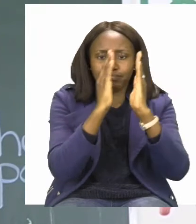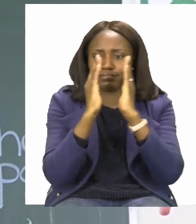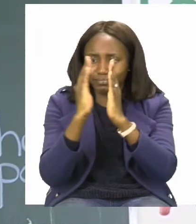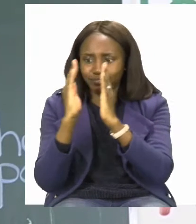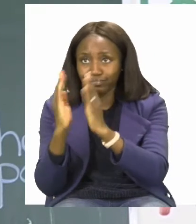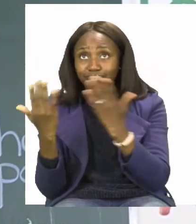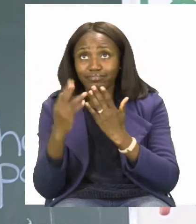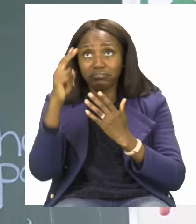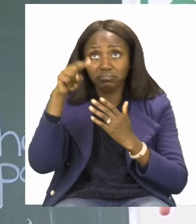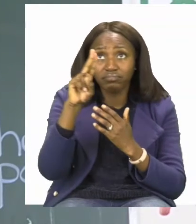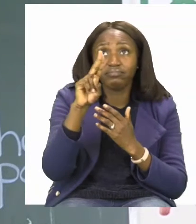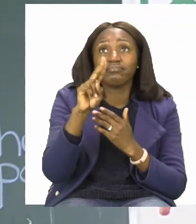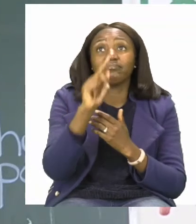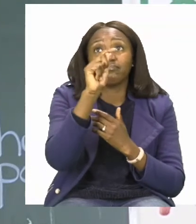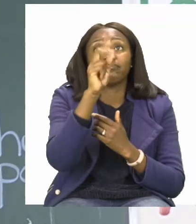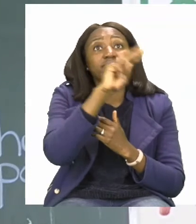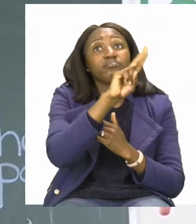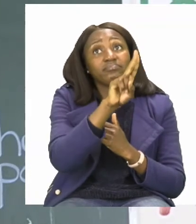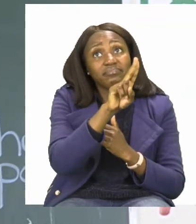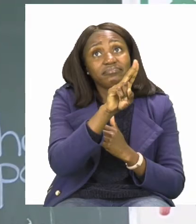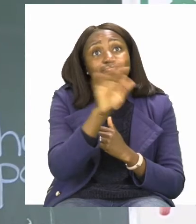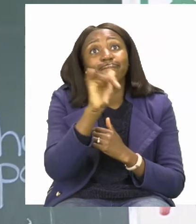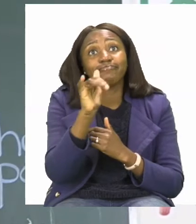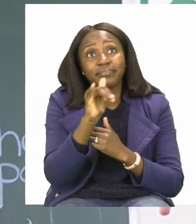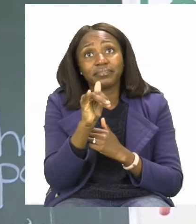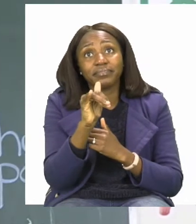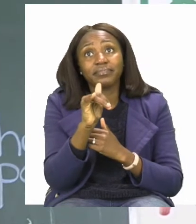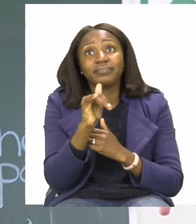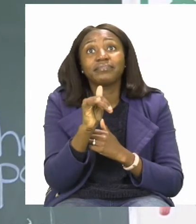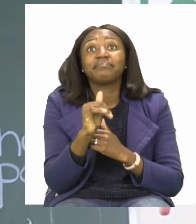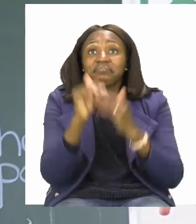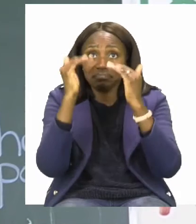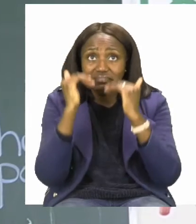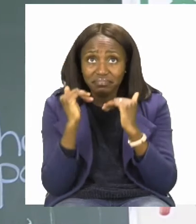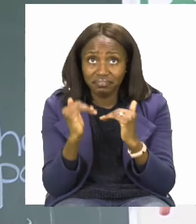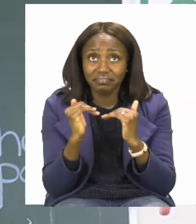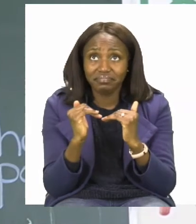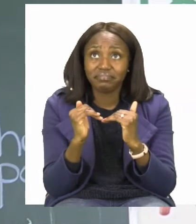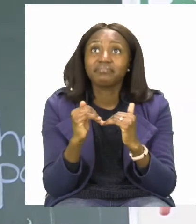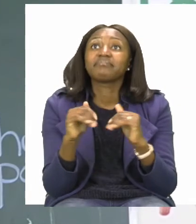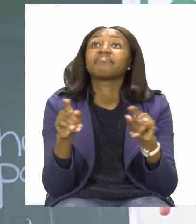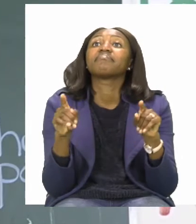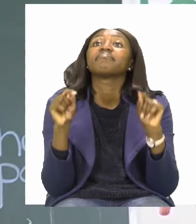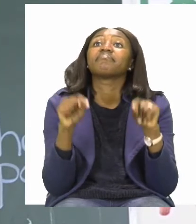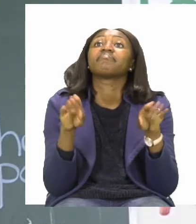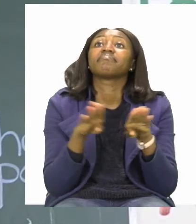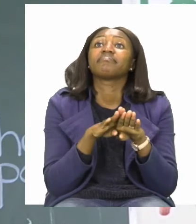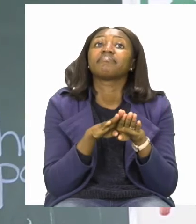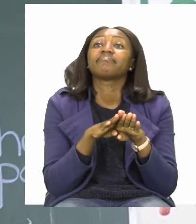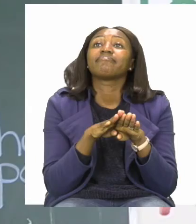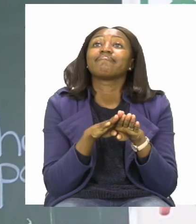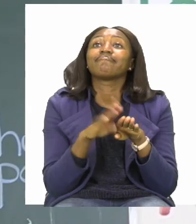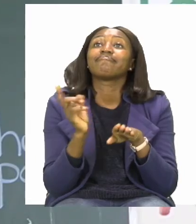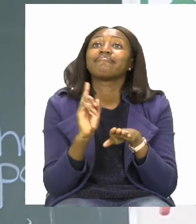the value. After that, you are now going to do decomposing. Now, to